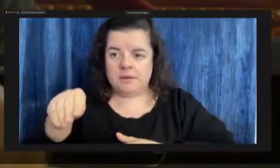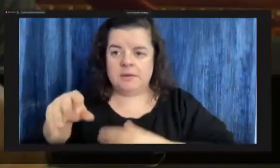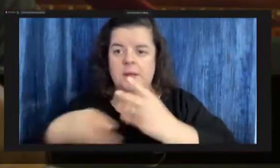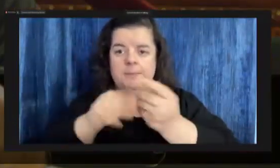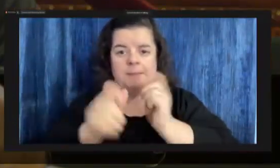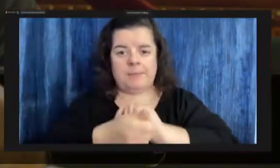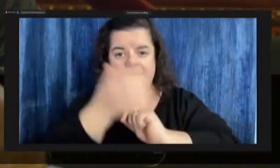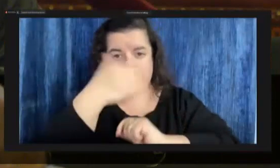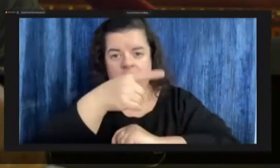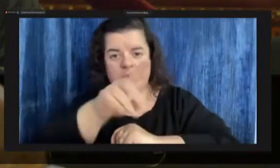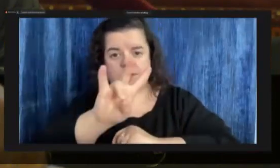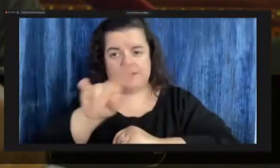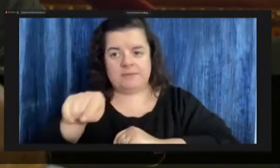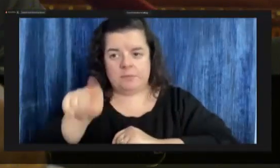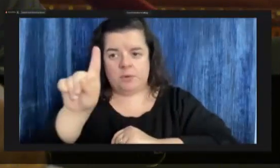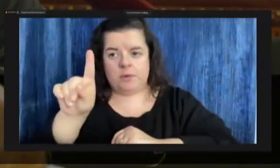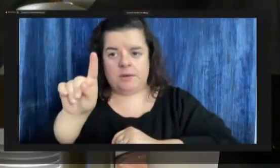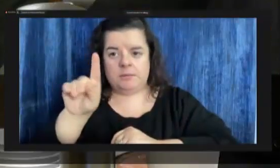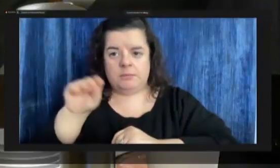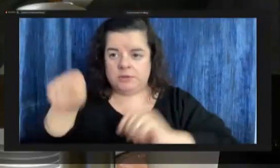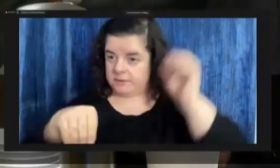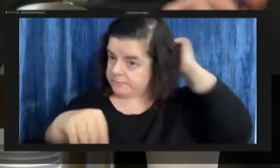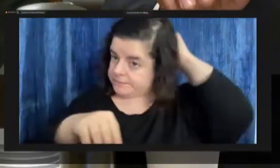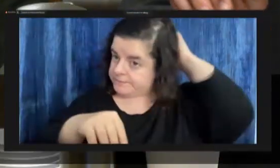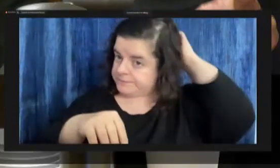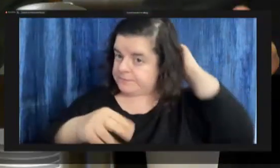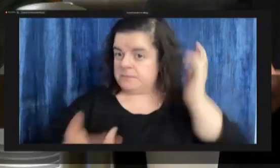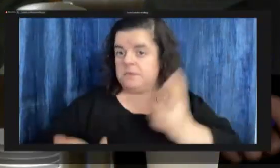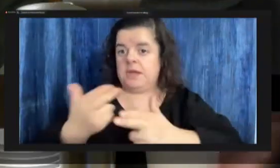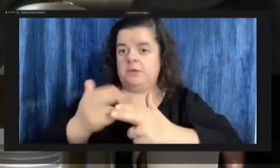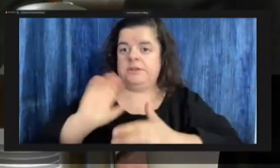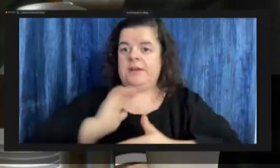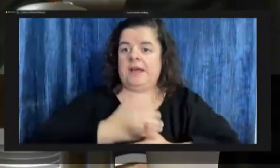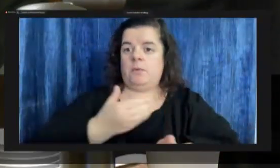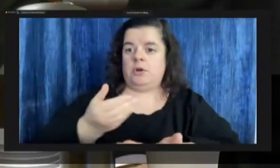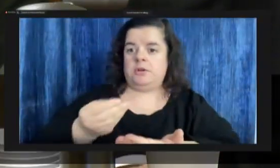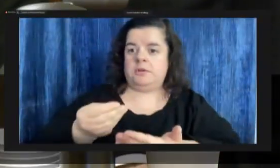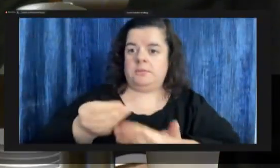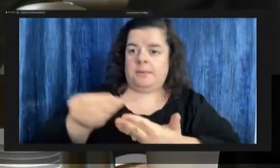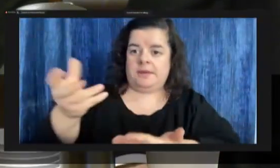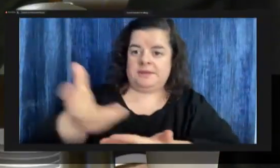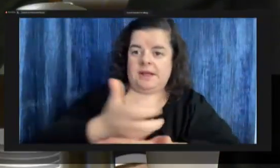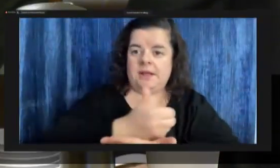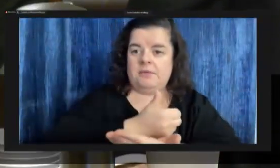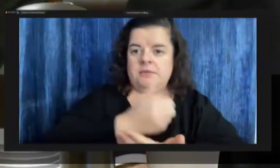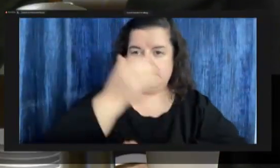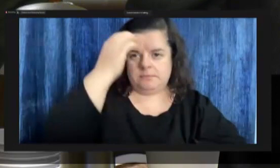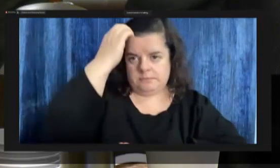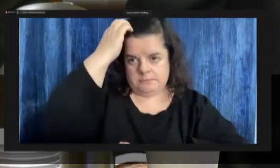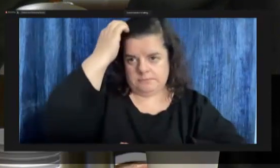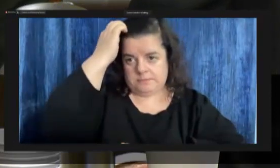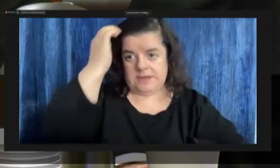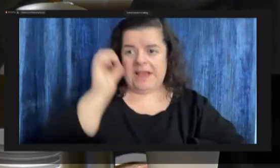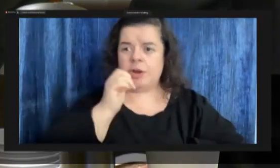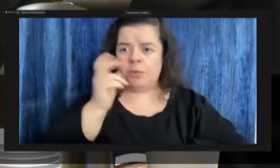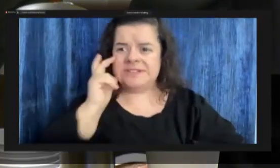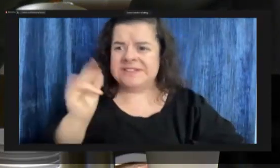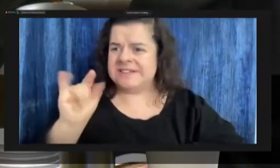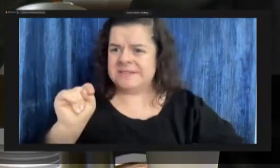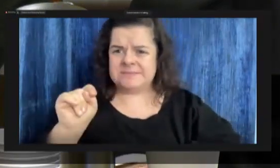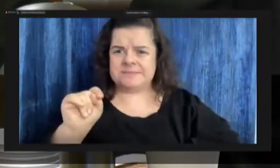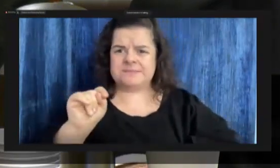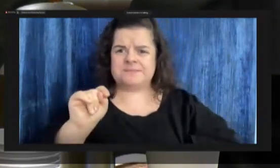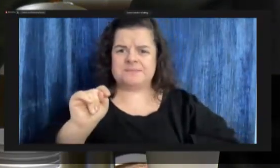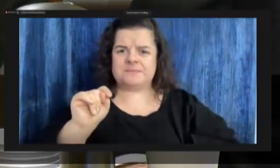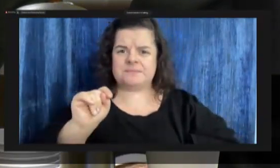for 7.1%. 7.1% increase in our salary. Is that right? I don't see it. I don't see that here. All I see is, you know, across the board.